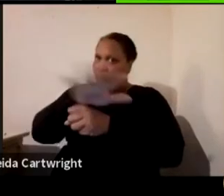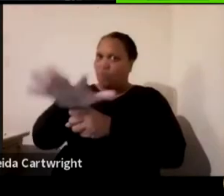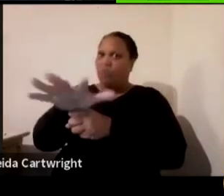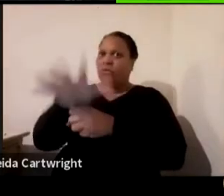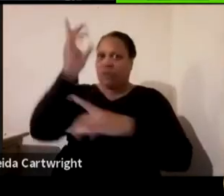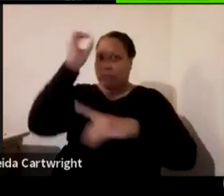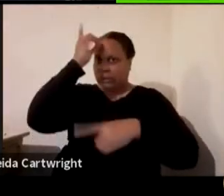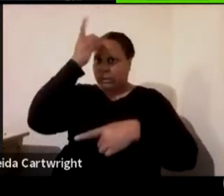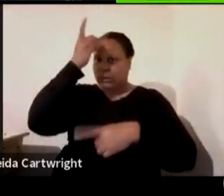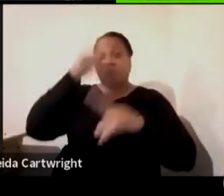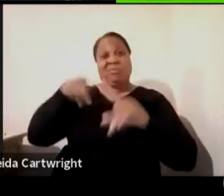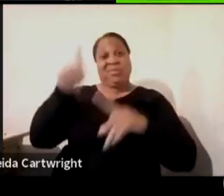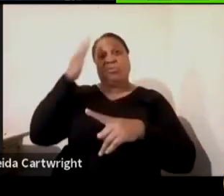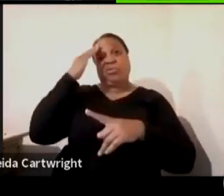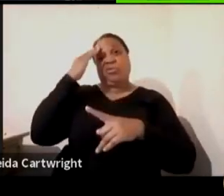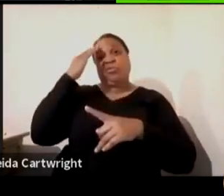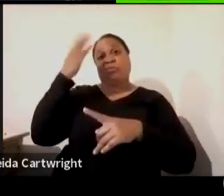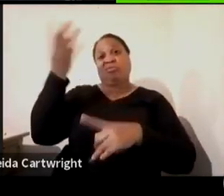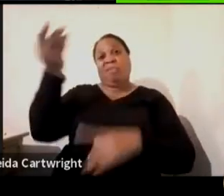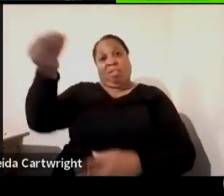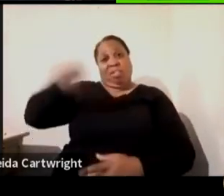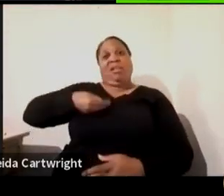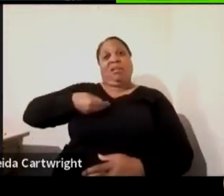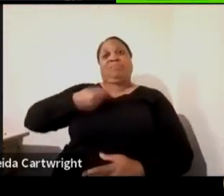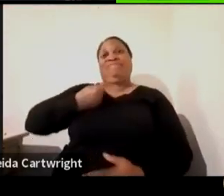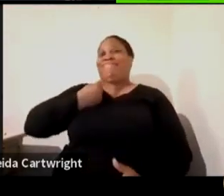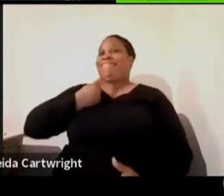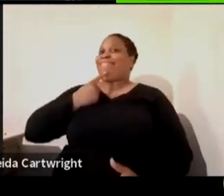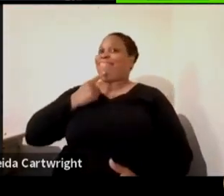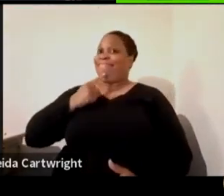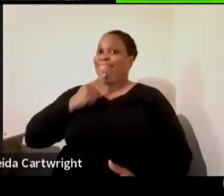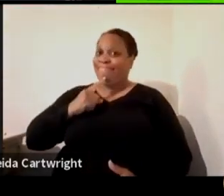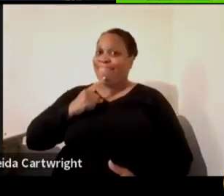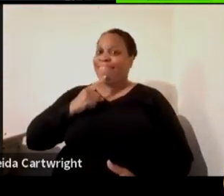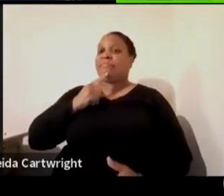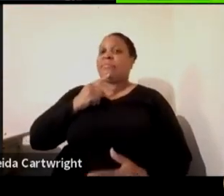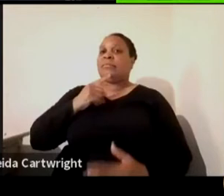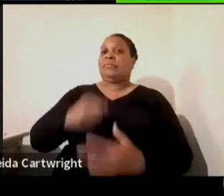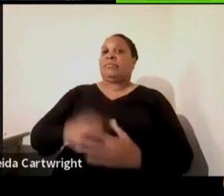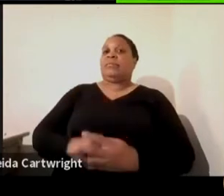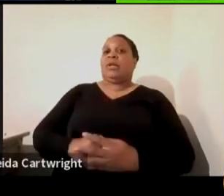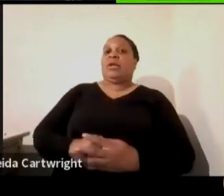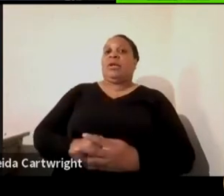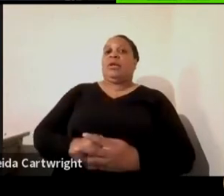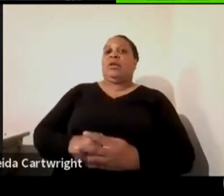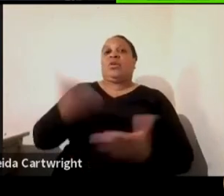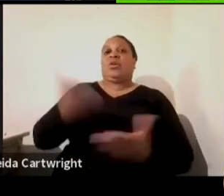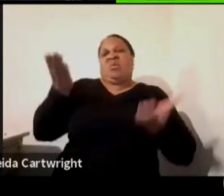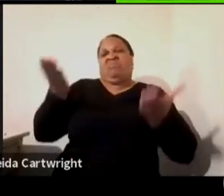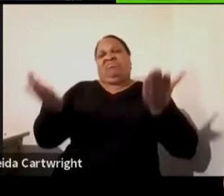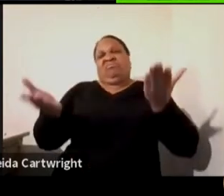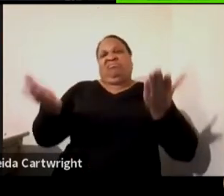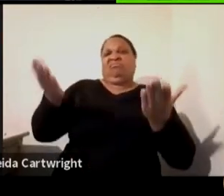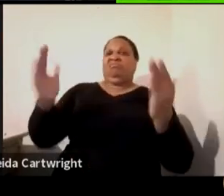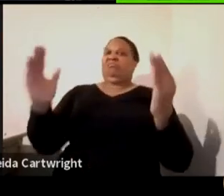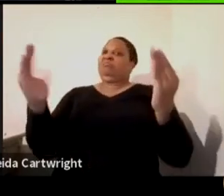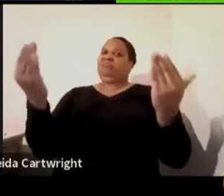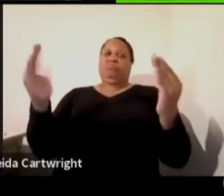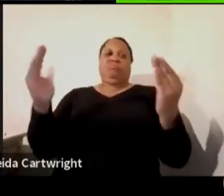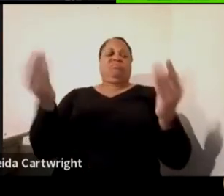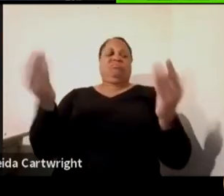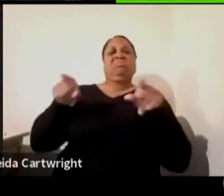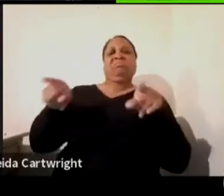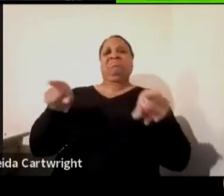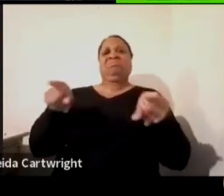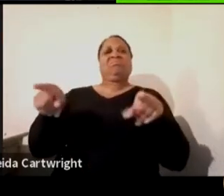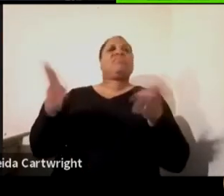if you get it, it's a very severe disease a lot of the time. So weighing both of those, I